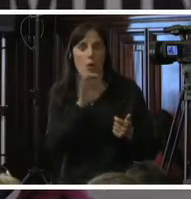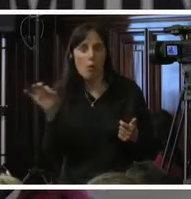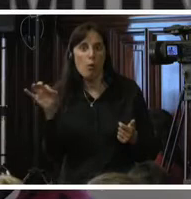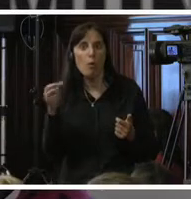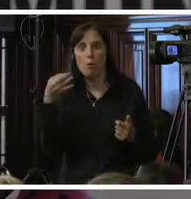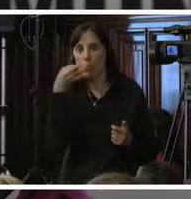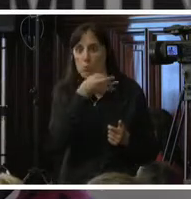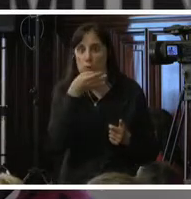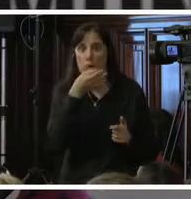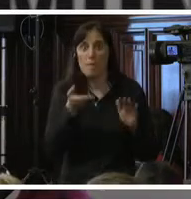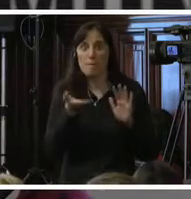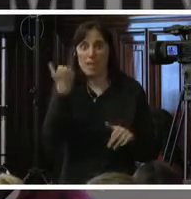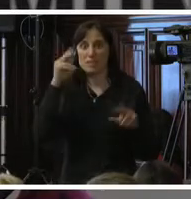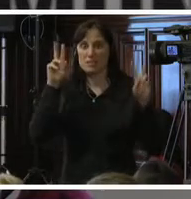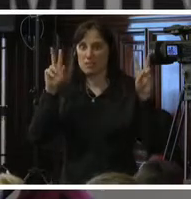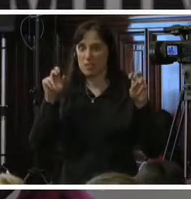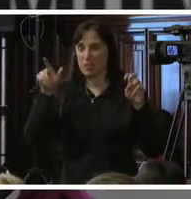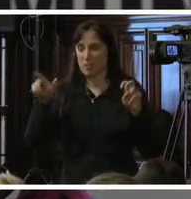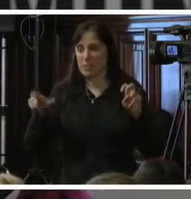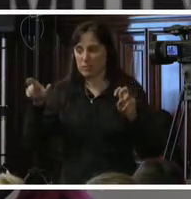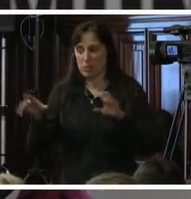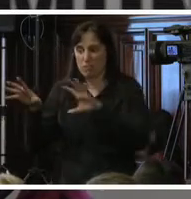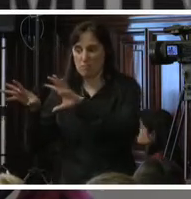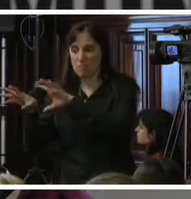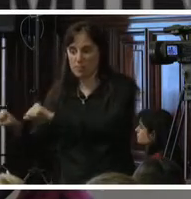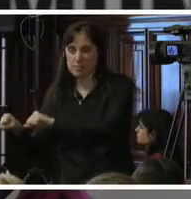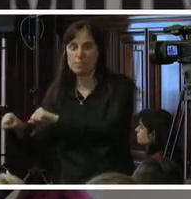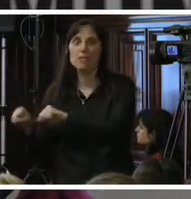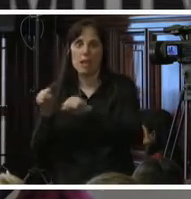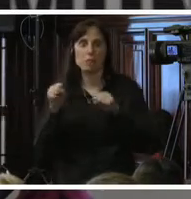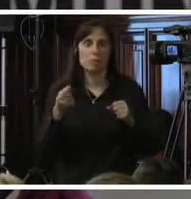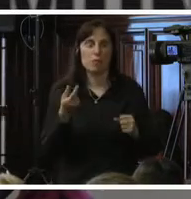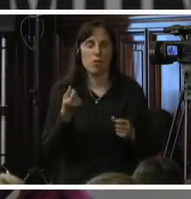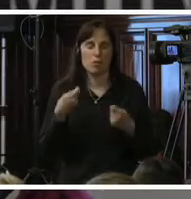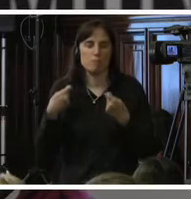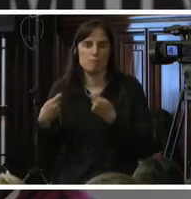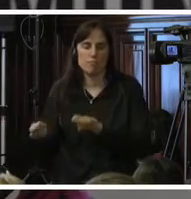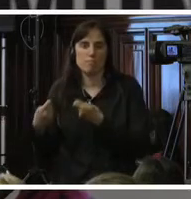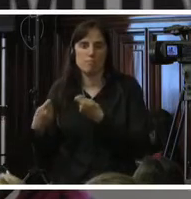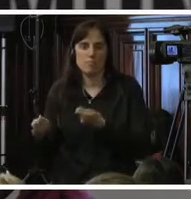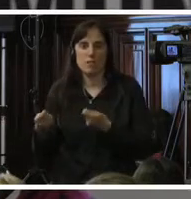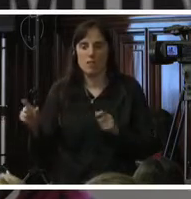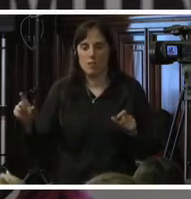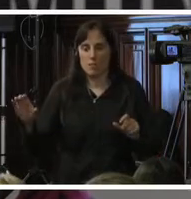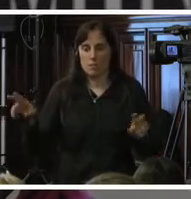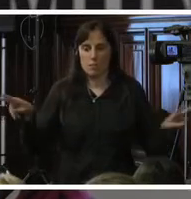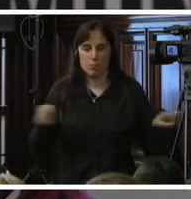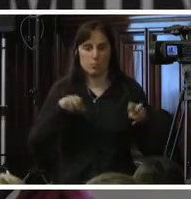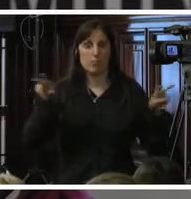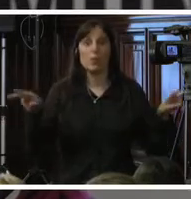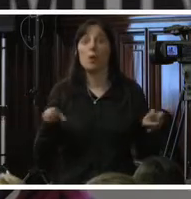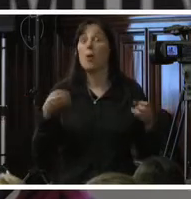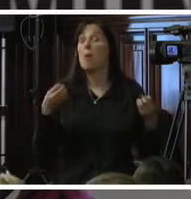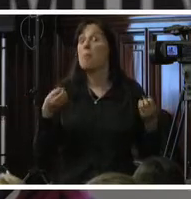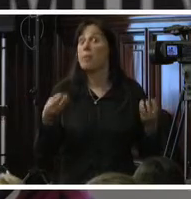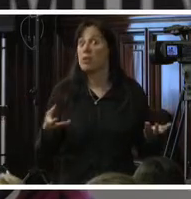But the fact is that there is a continuous supply of persons who